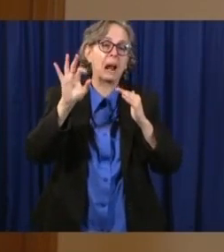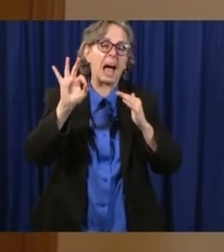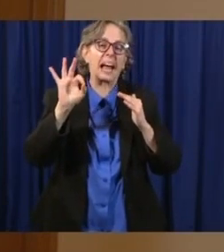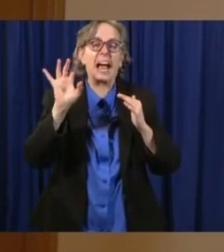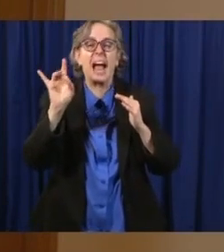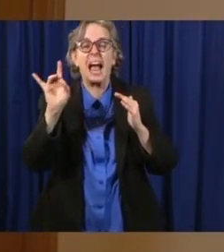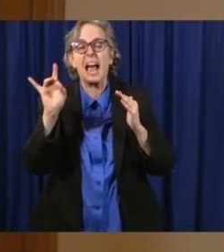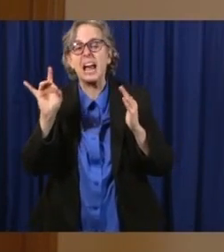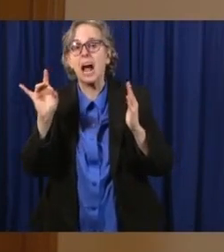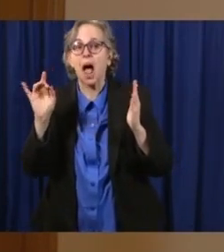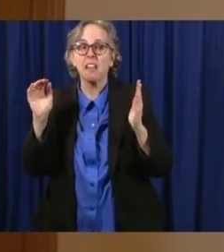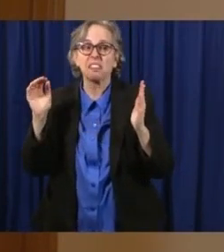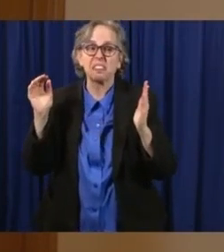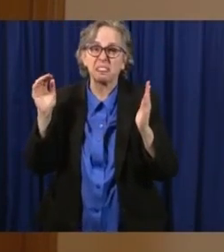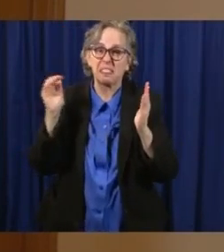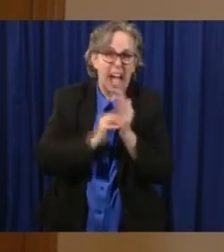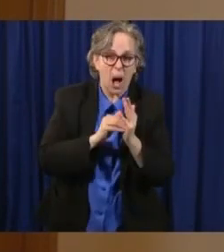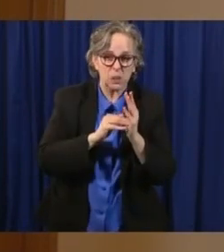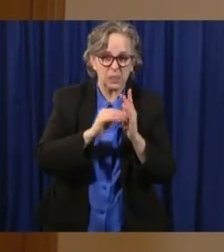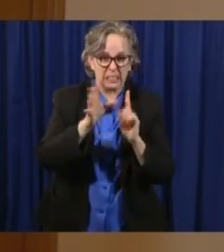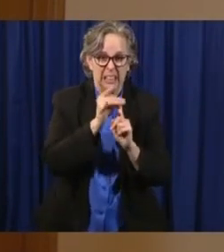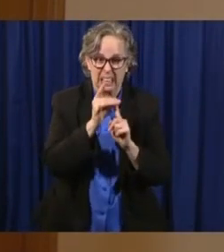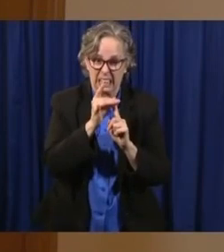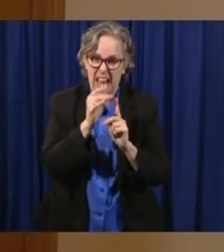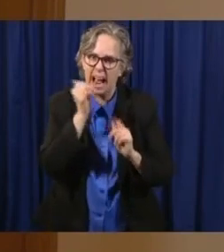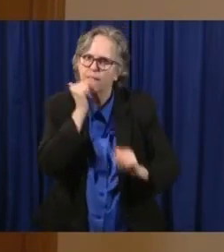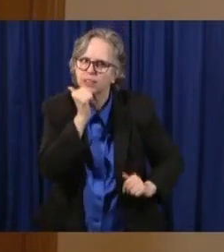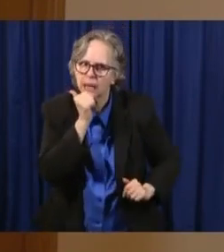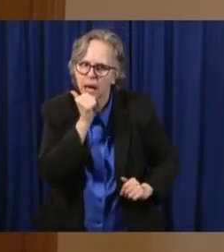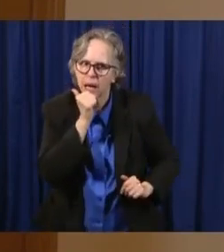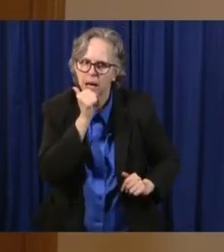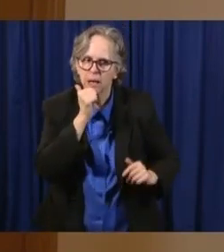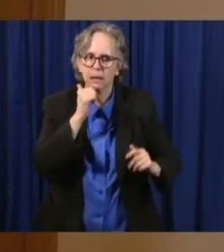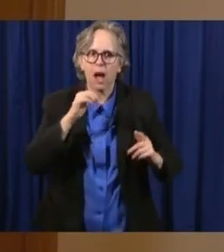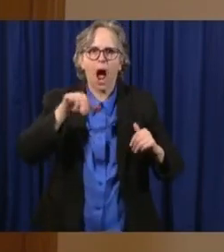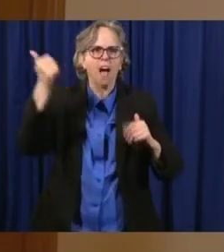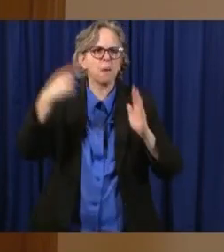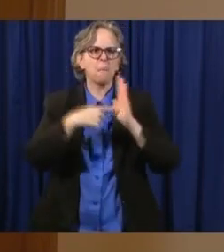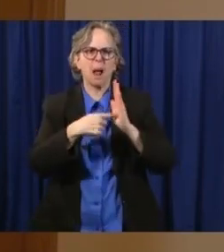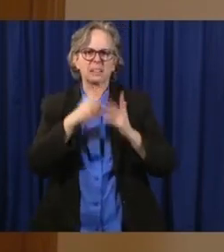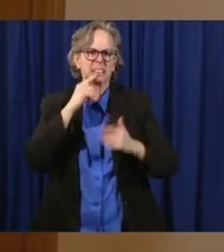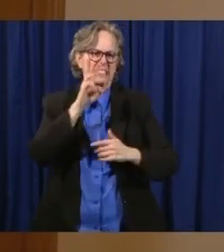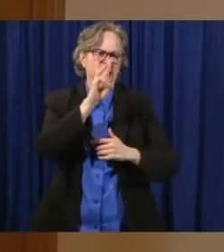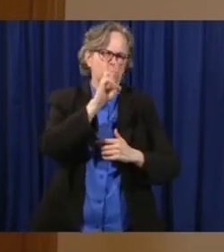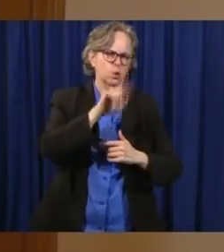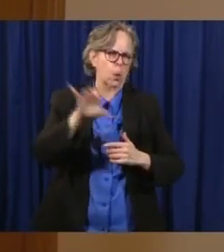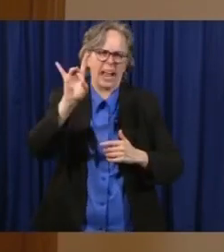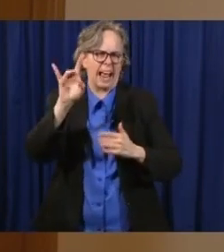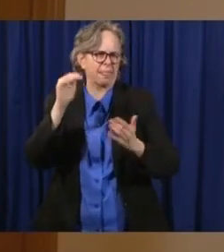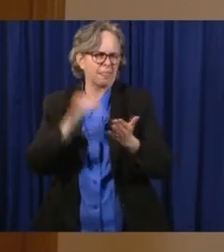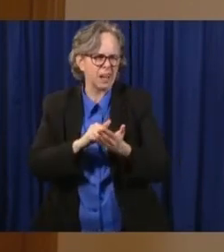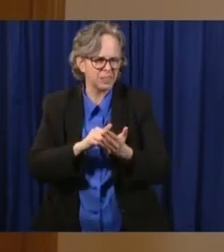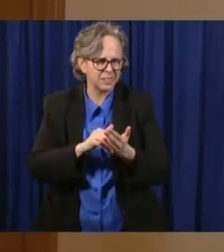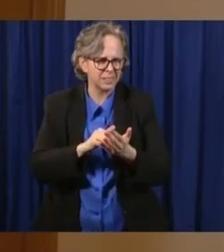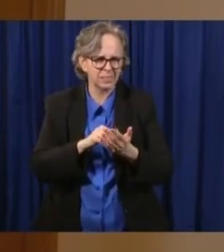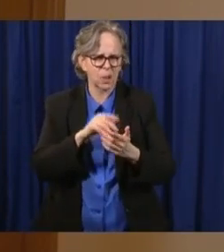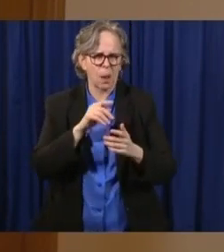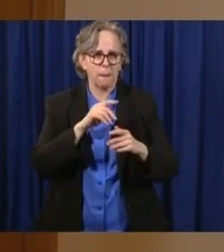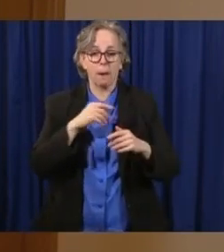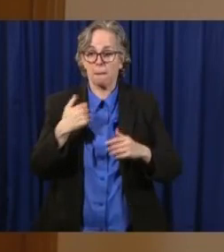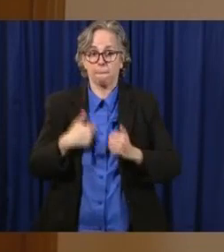per day. We had another model that said 6,000 to 8,000. Our latest projection